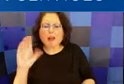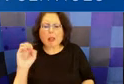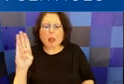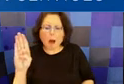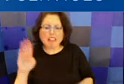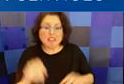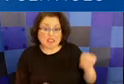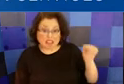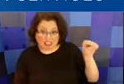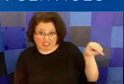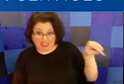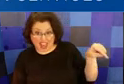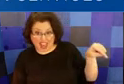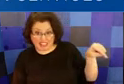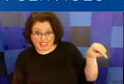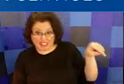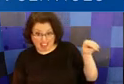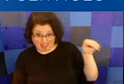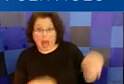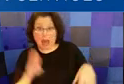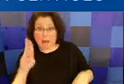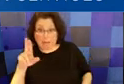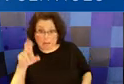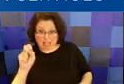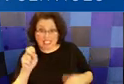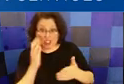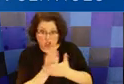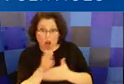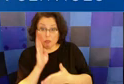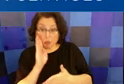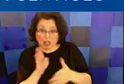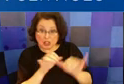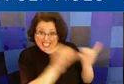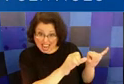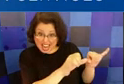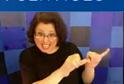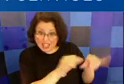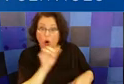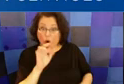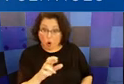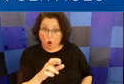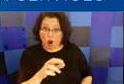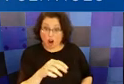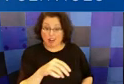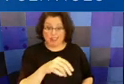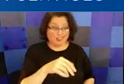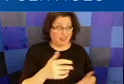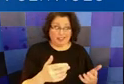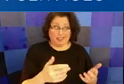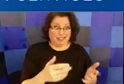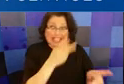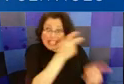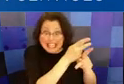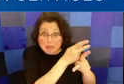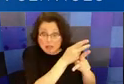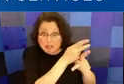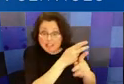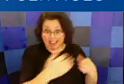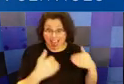Is that still going to remain? And are they going to put a pedestrian crossing right there? Or are you still going to have to